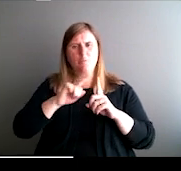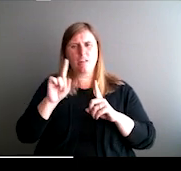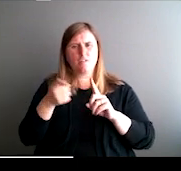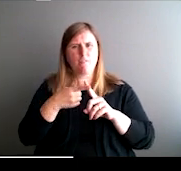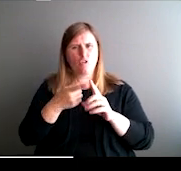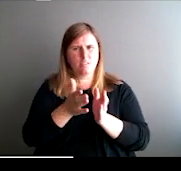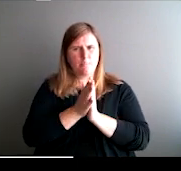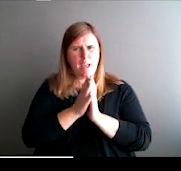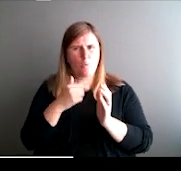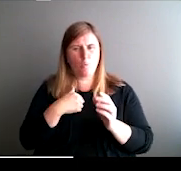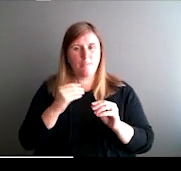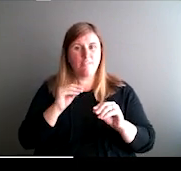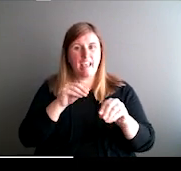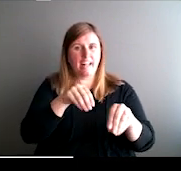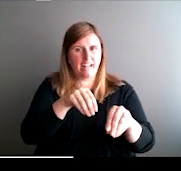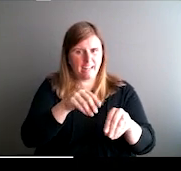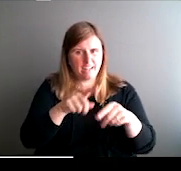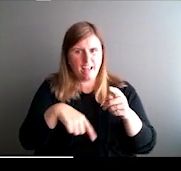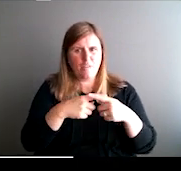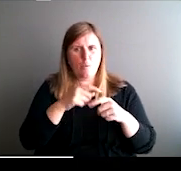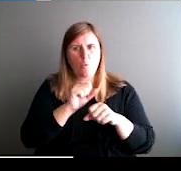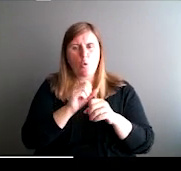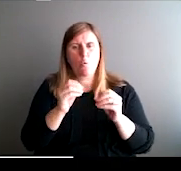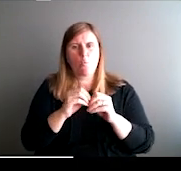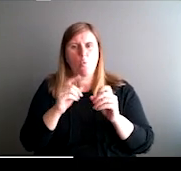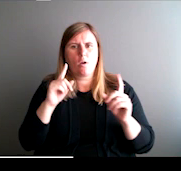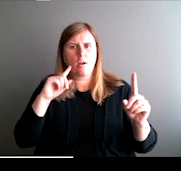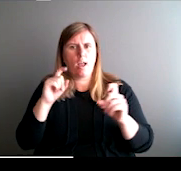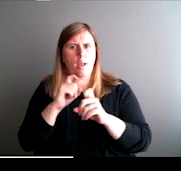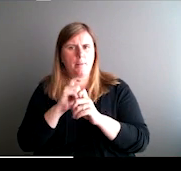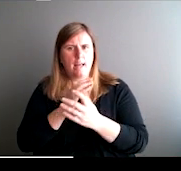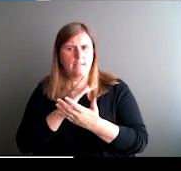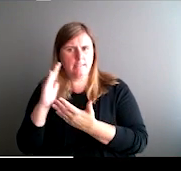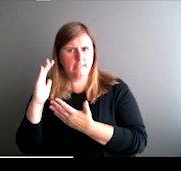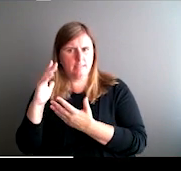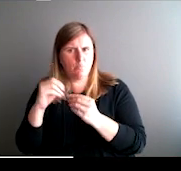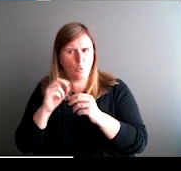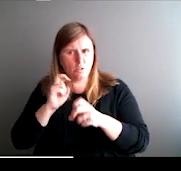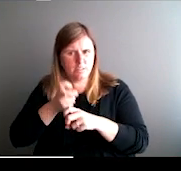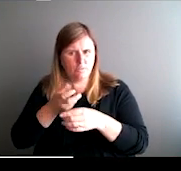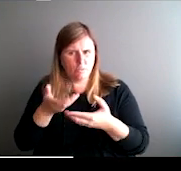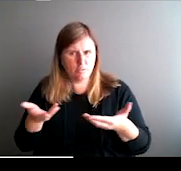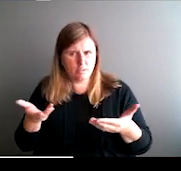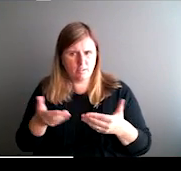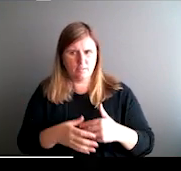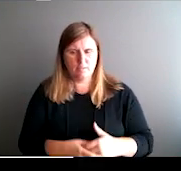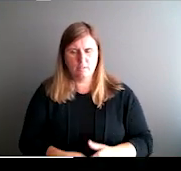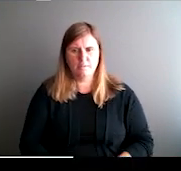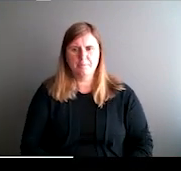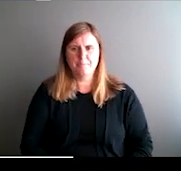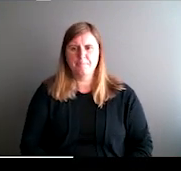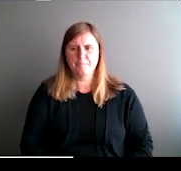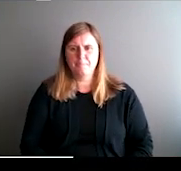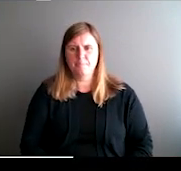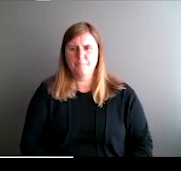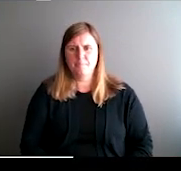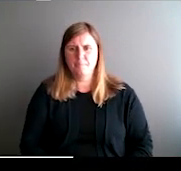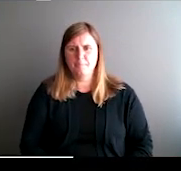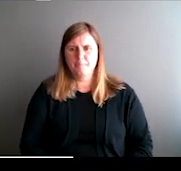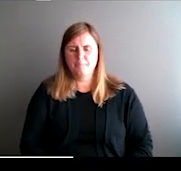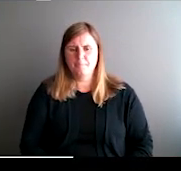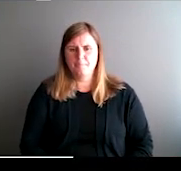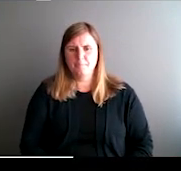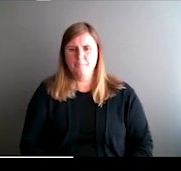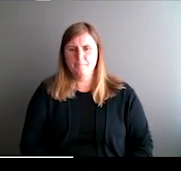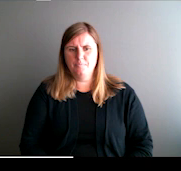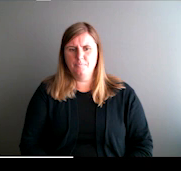in, and then we work toward the more complex stuff, toward the more difficult stuff. This idea of fading in